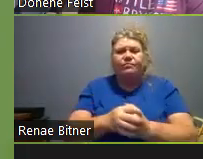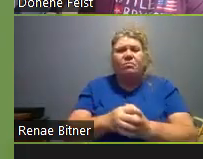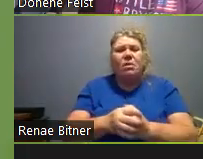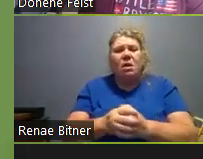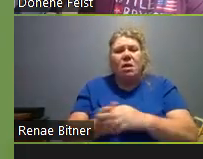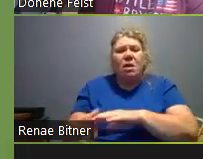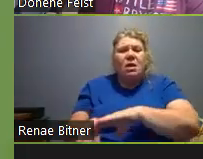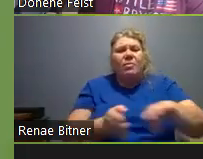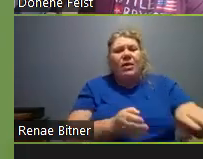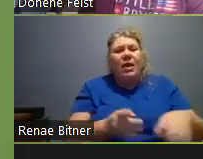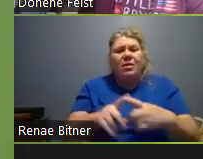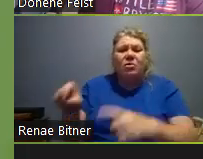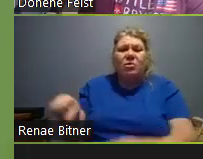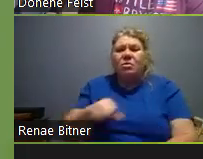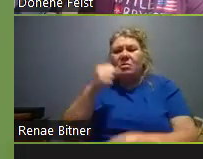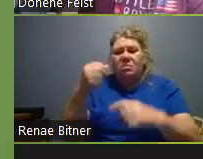wanted to point out is